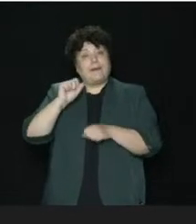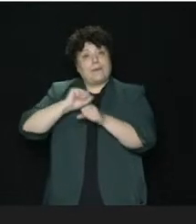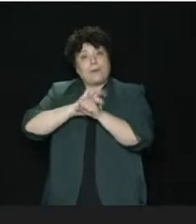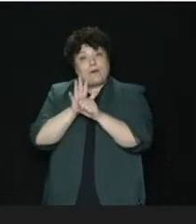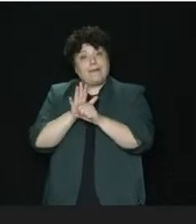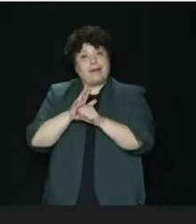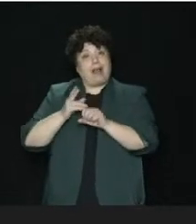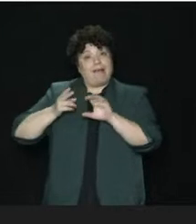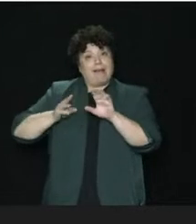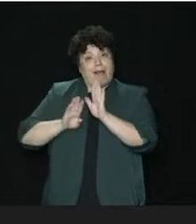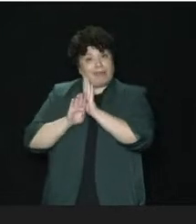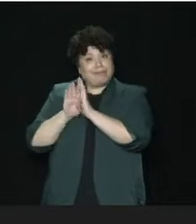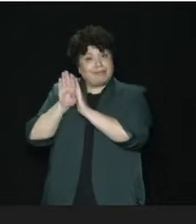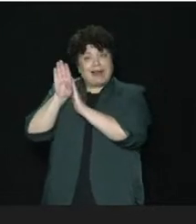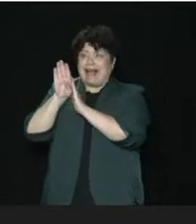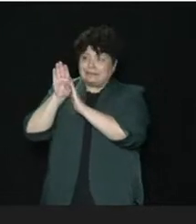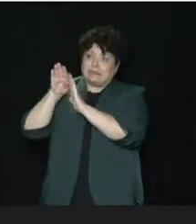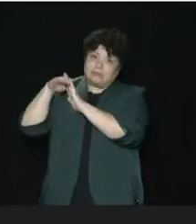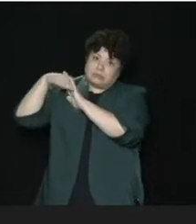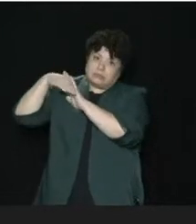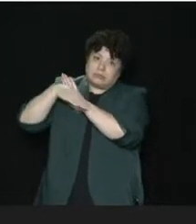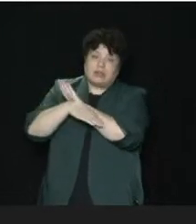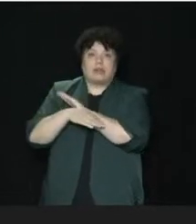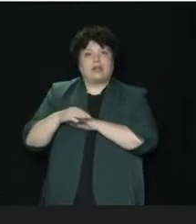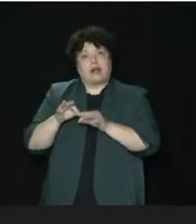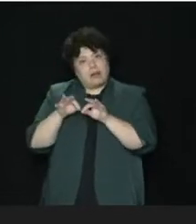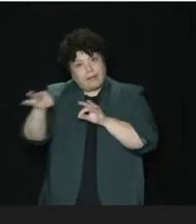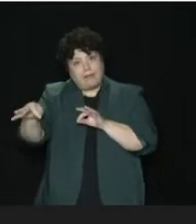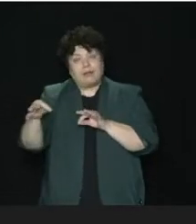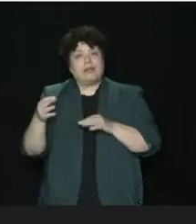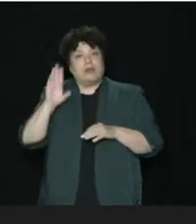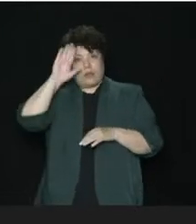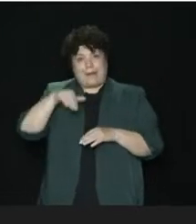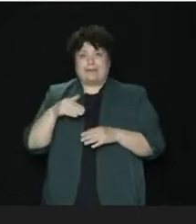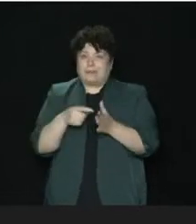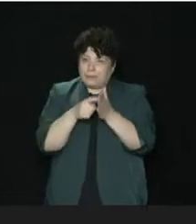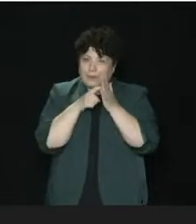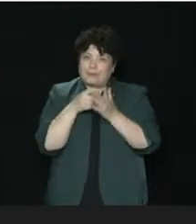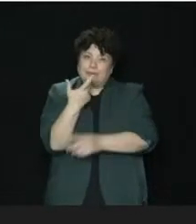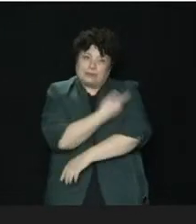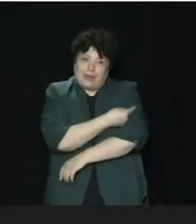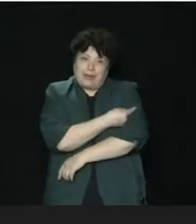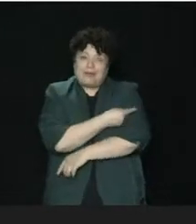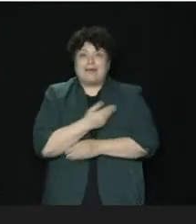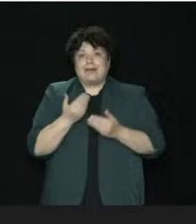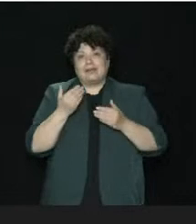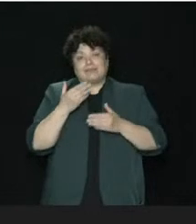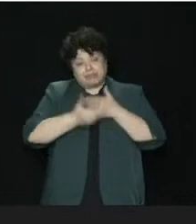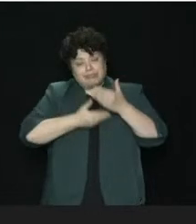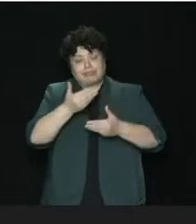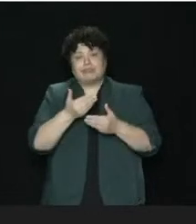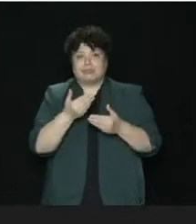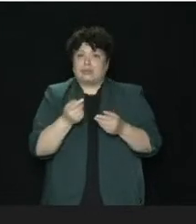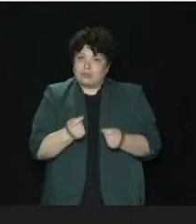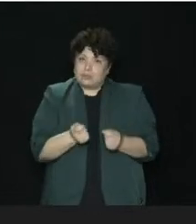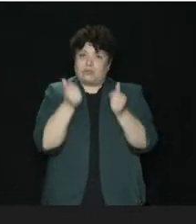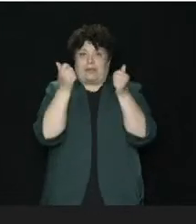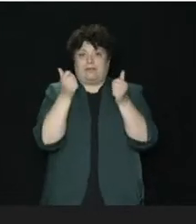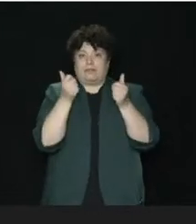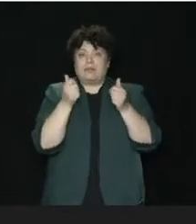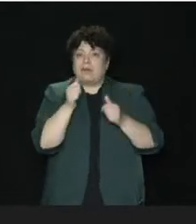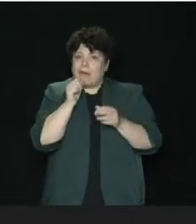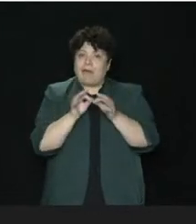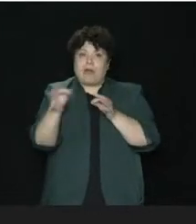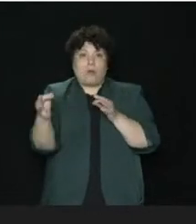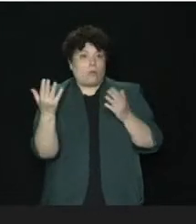the country. So everyone knows that we need to get our shots as quickly as possible. And I can